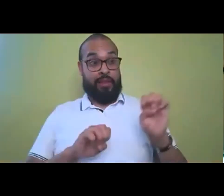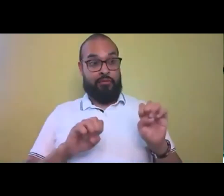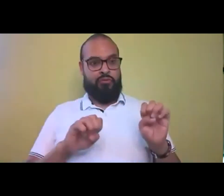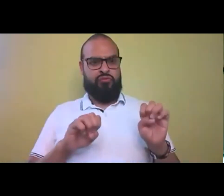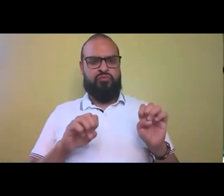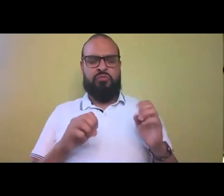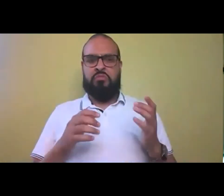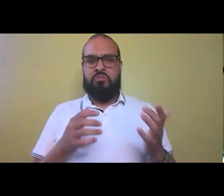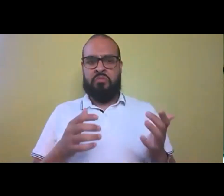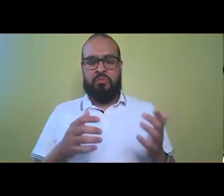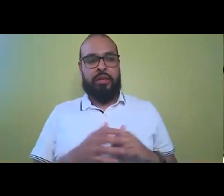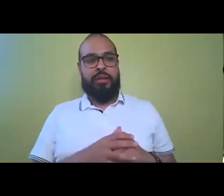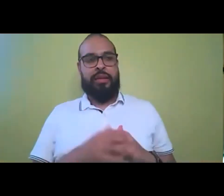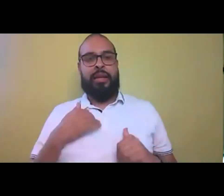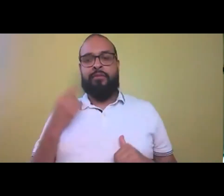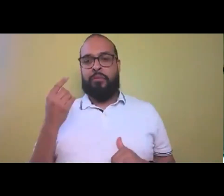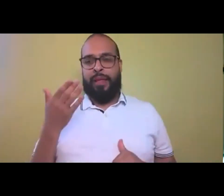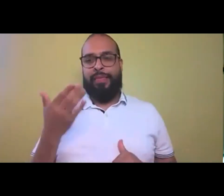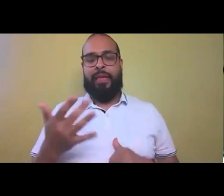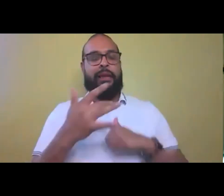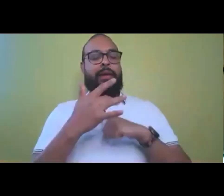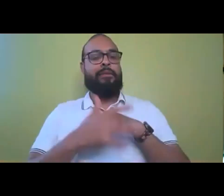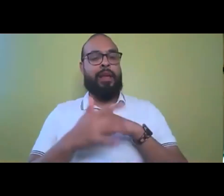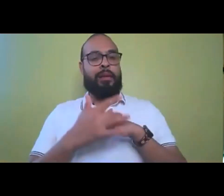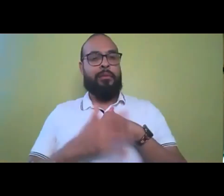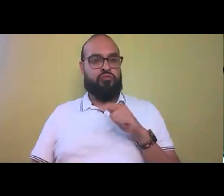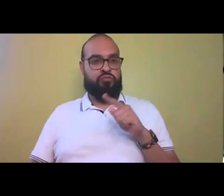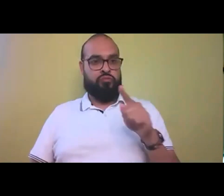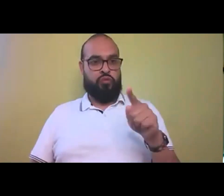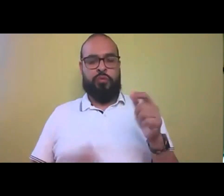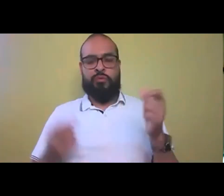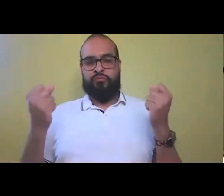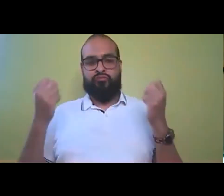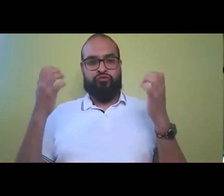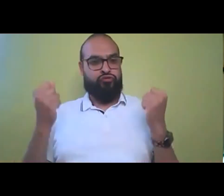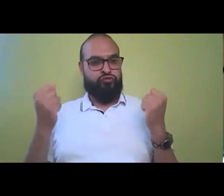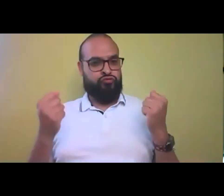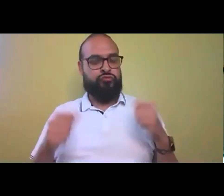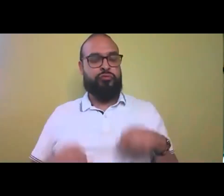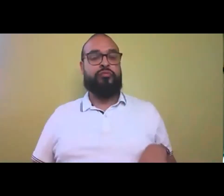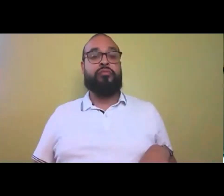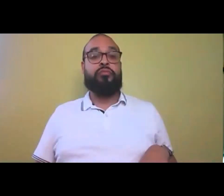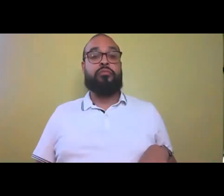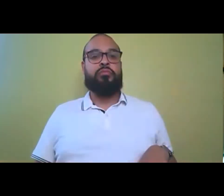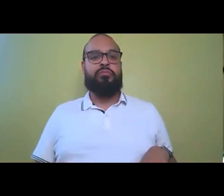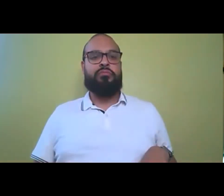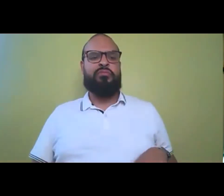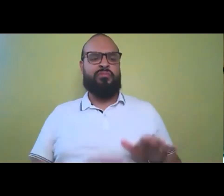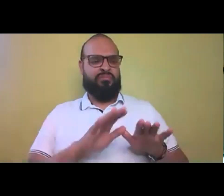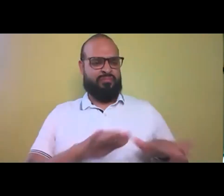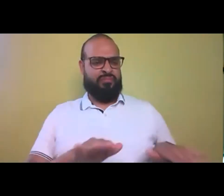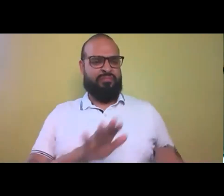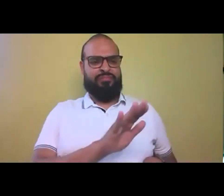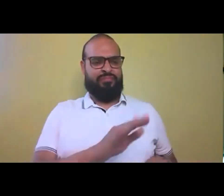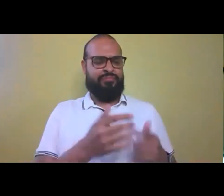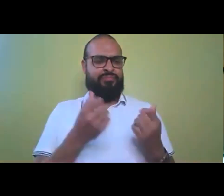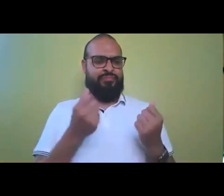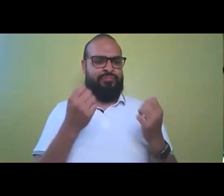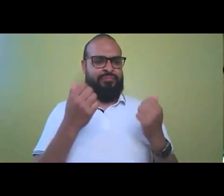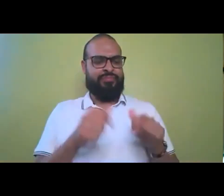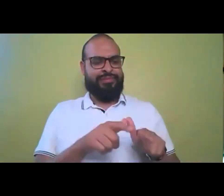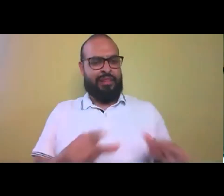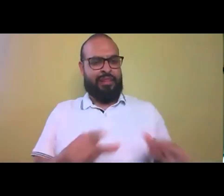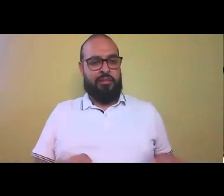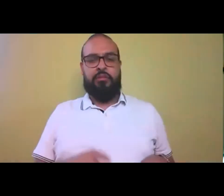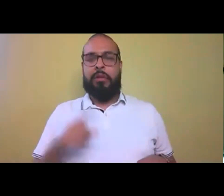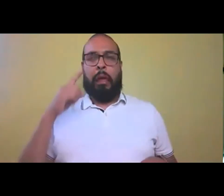is someone that is available that is fluent in the child's language, so we do Yeah. get accurate information. And I Yeah. think that's what you're